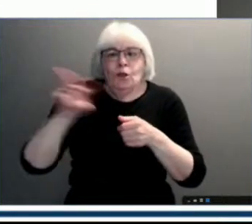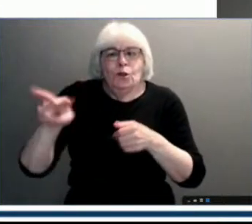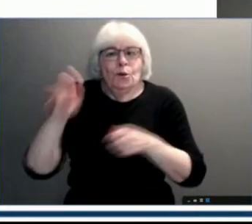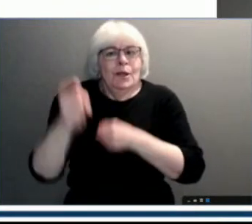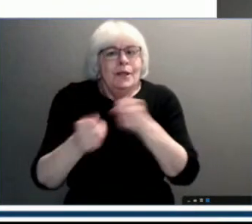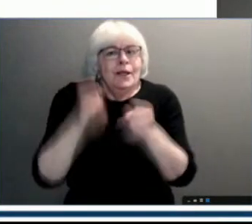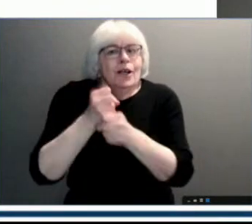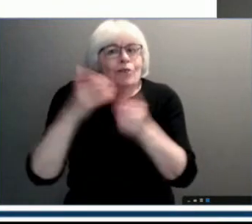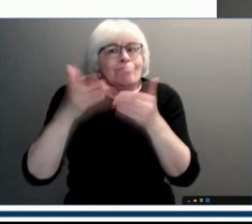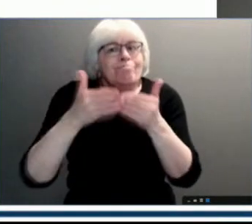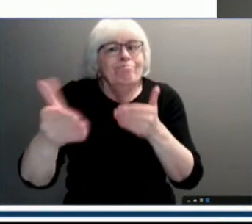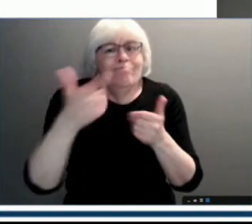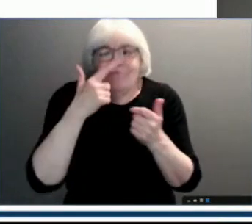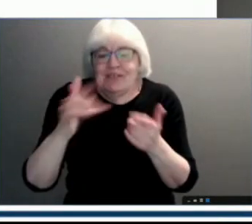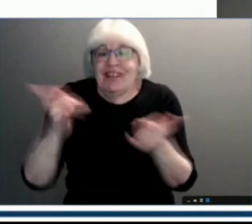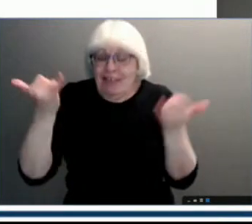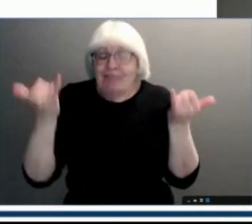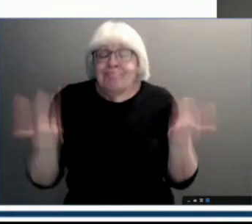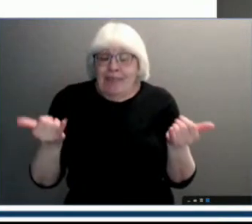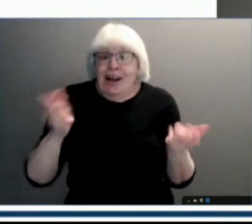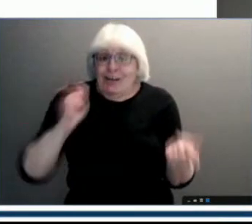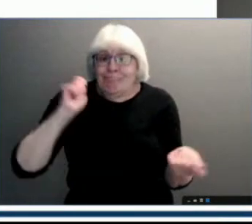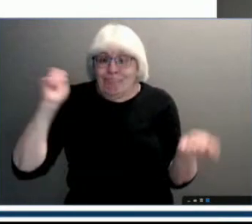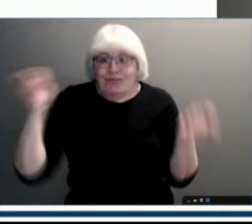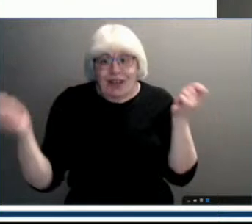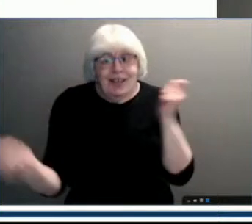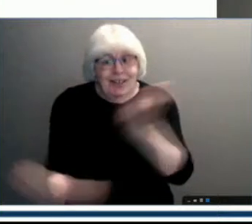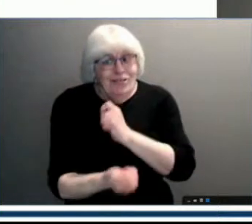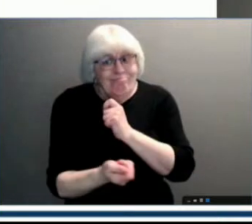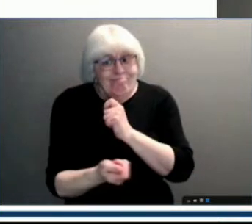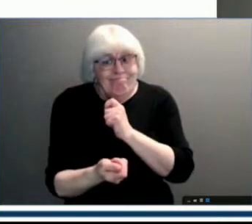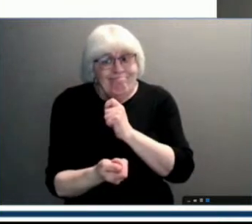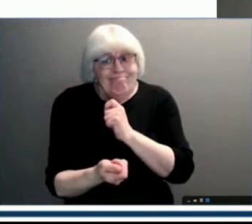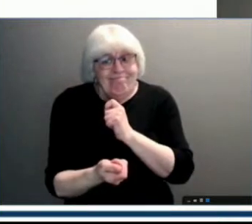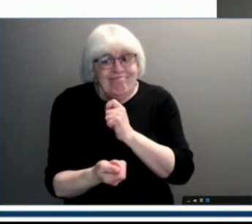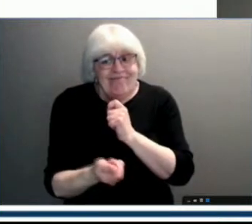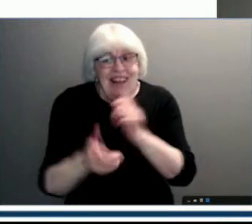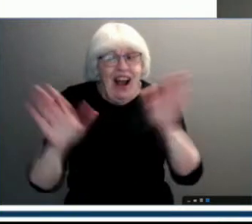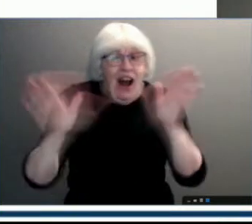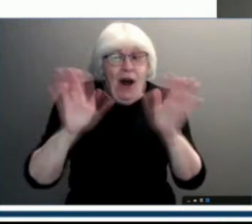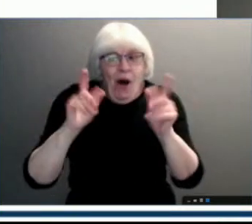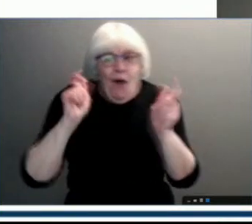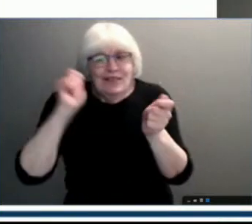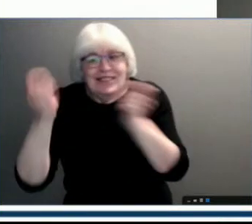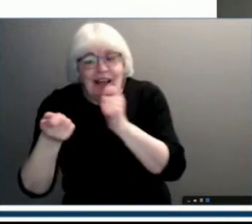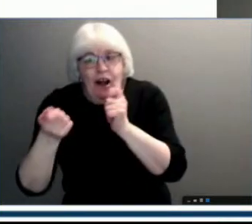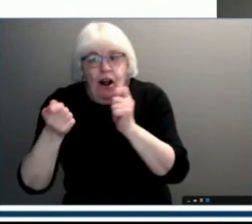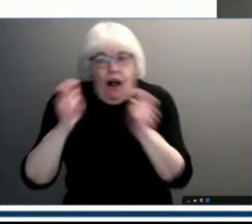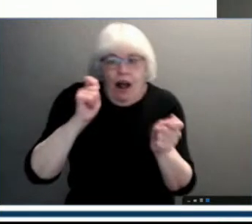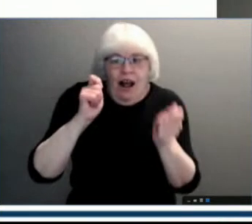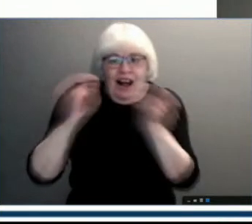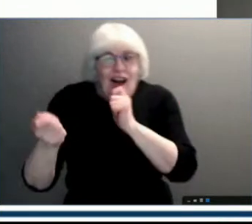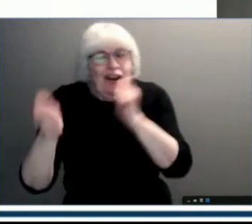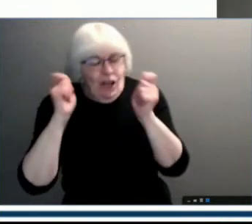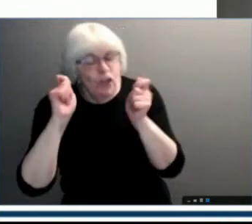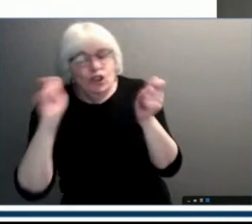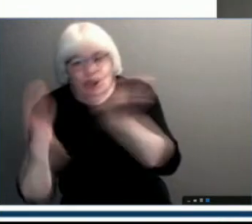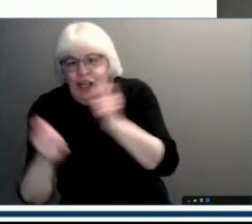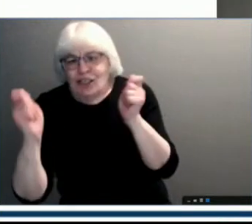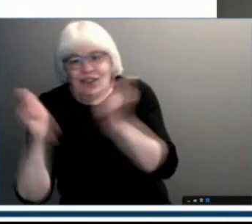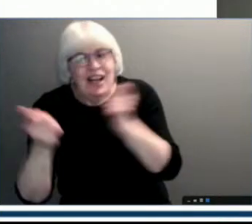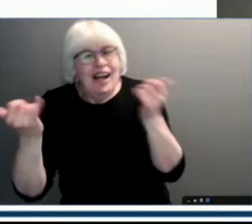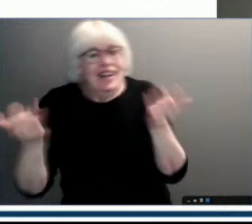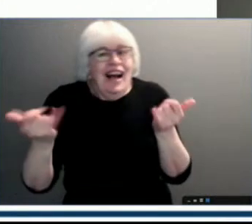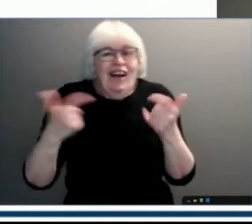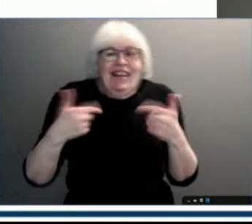from what we've asked you to focus on and pay attention to for the last 2 years. But we're asking for the help of